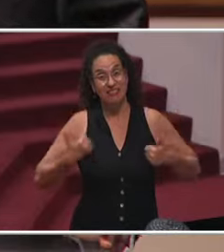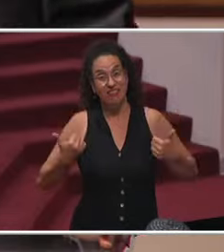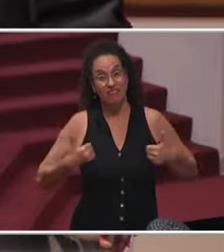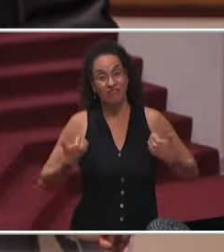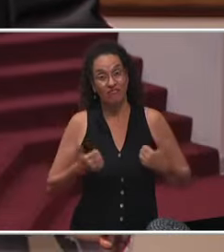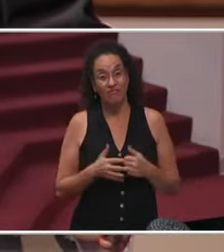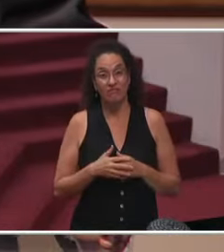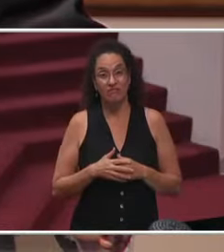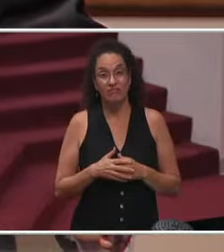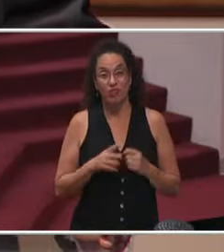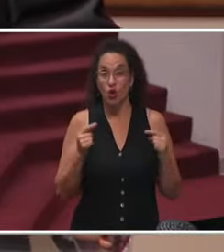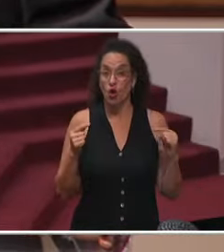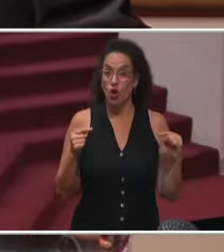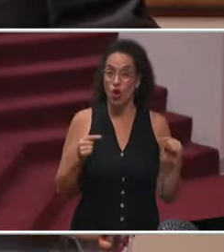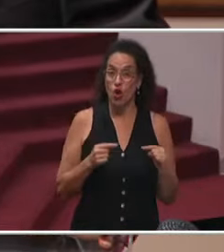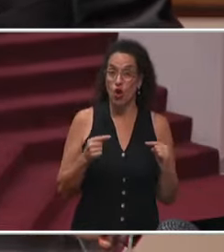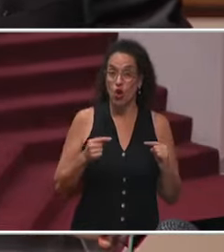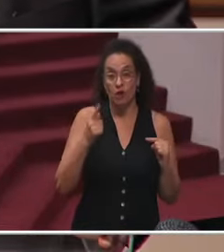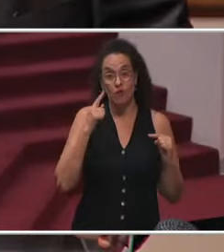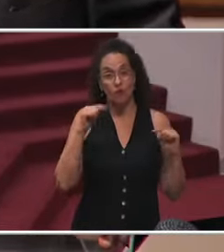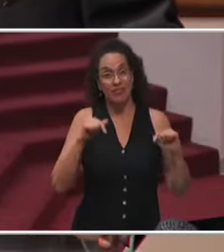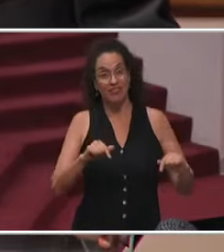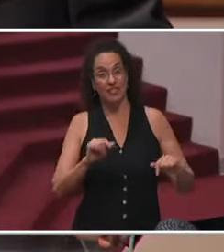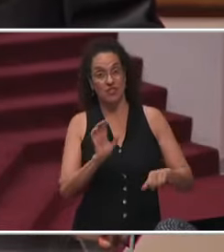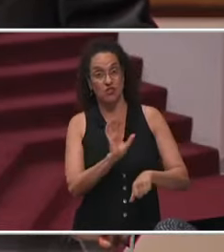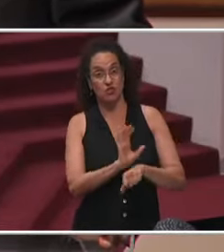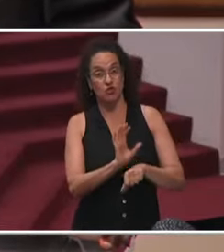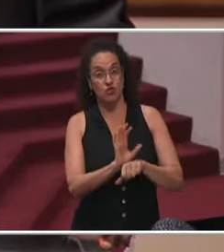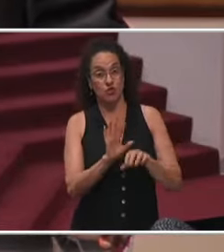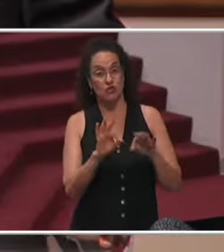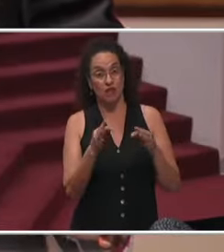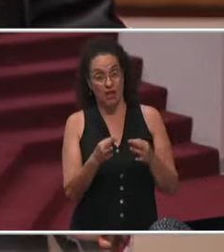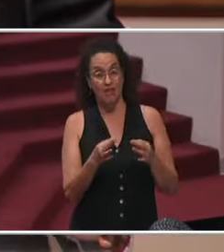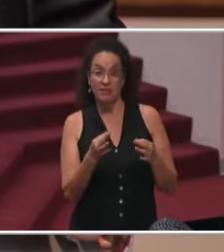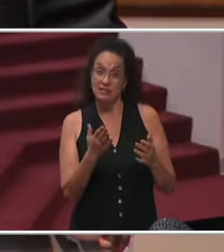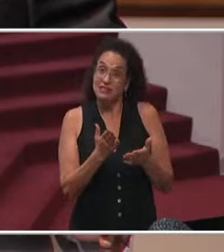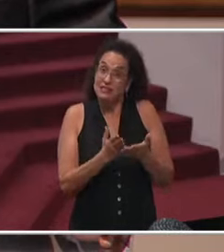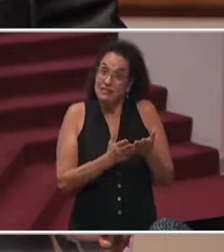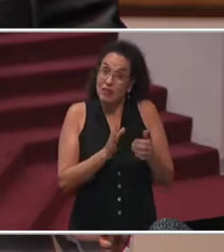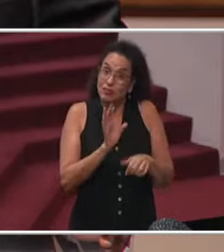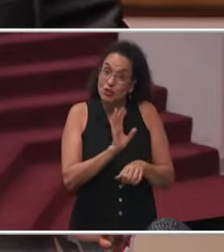Some of the hurt, even for this church family who lost church members